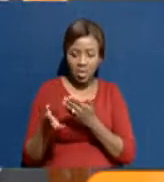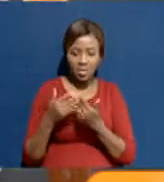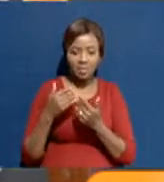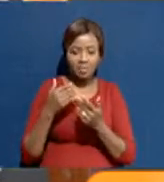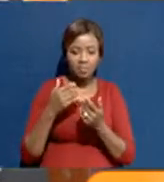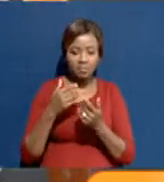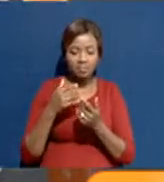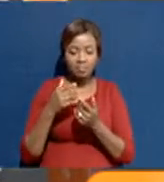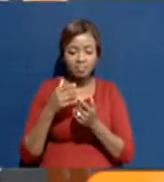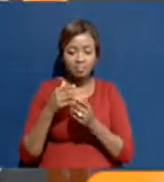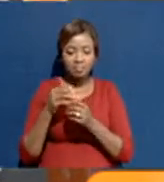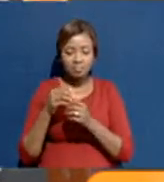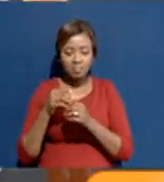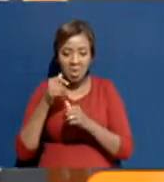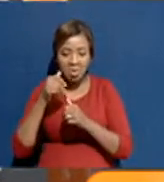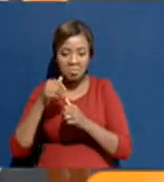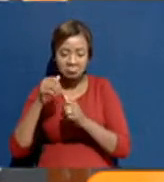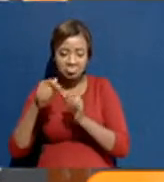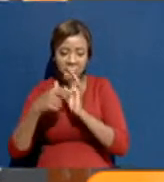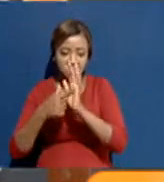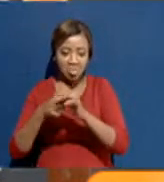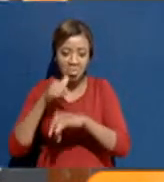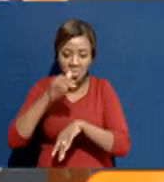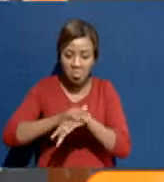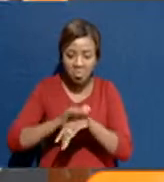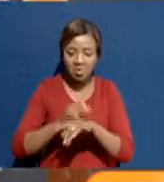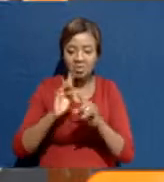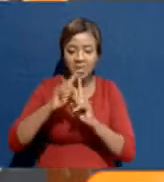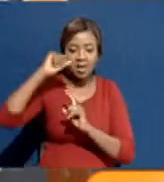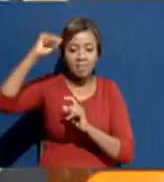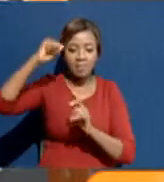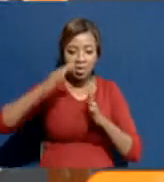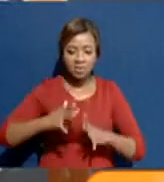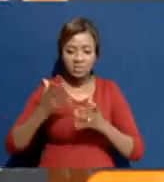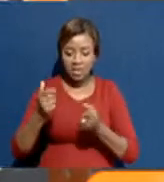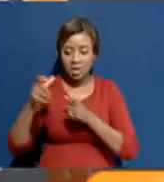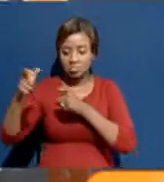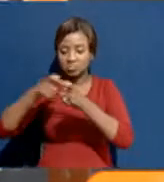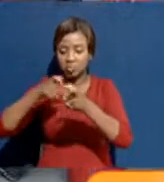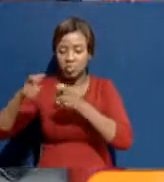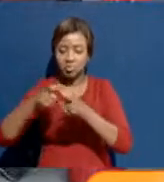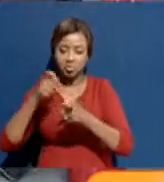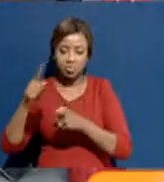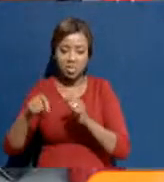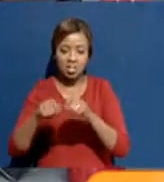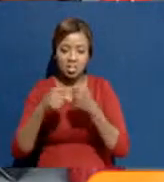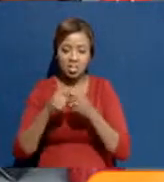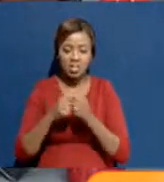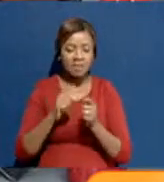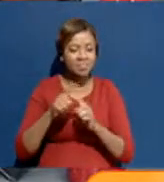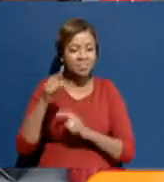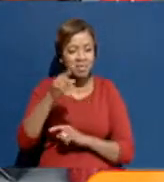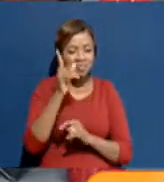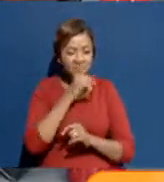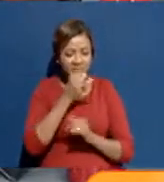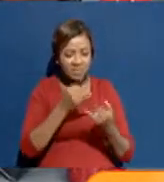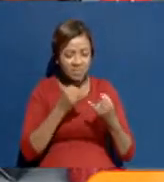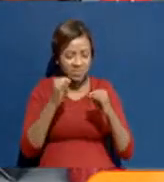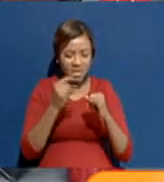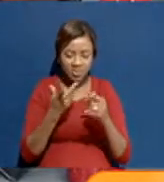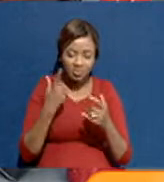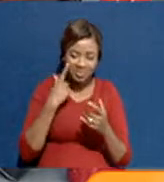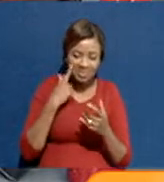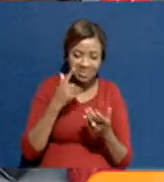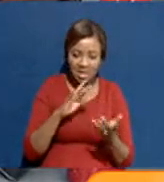being used by politicians to do their bidding. Yeah. Yeah. All along this time, did you try and make amends